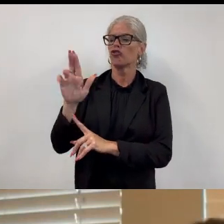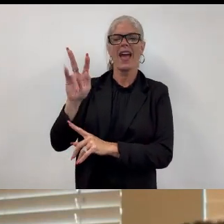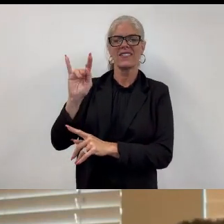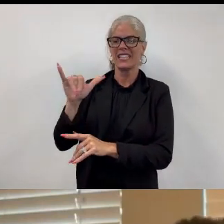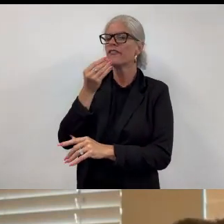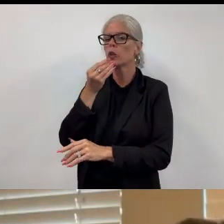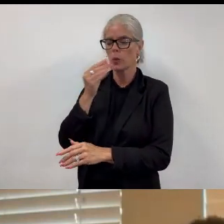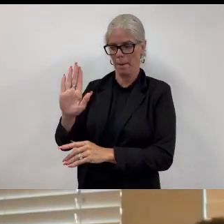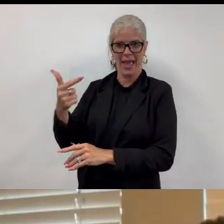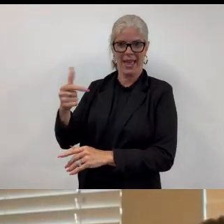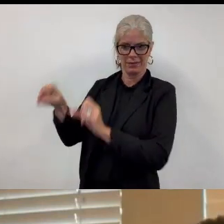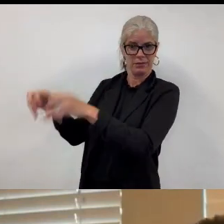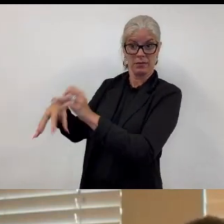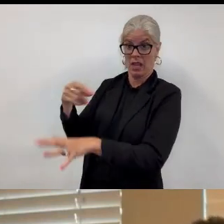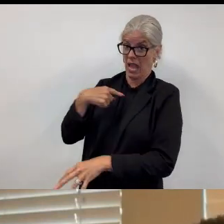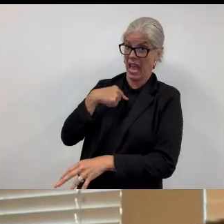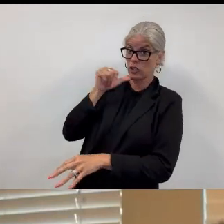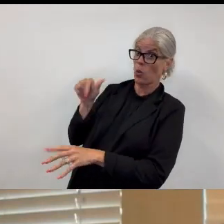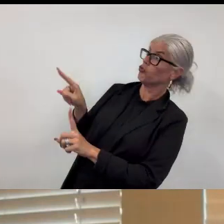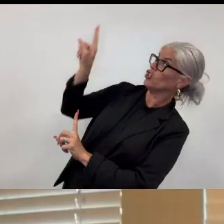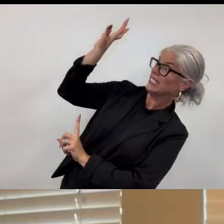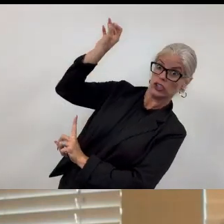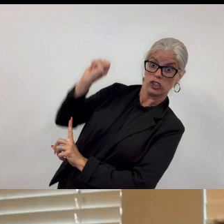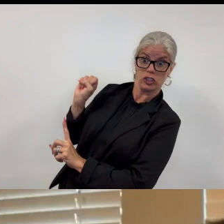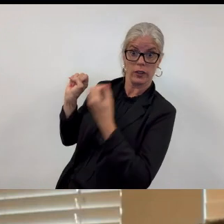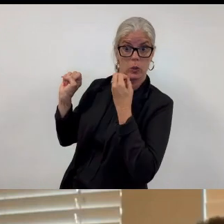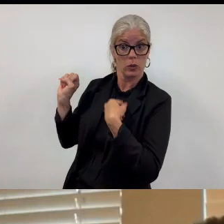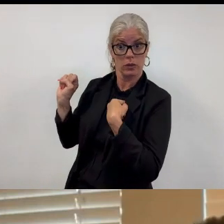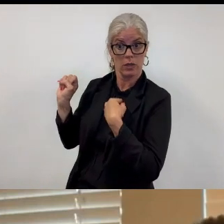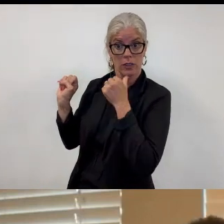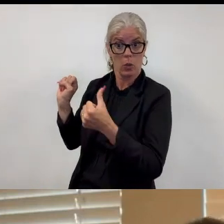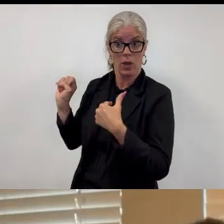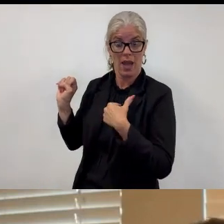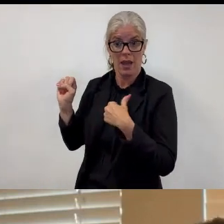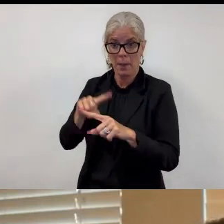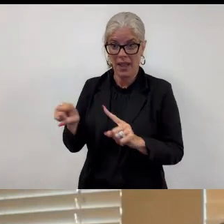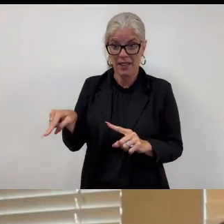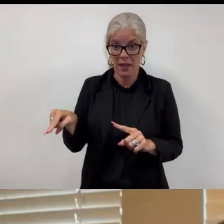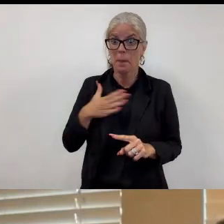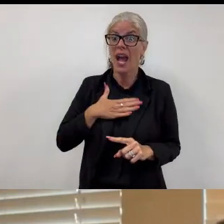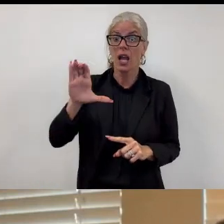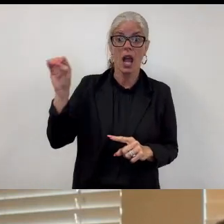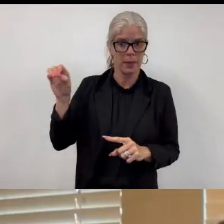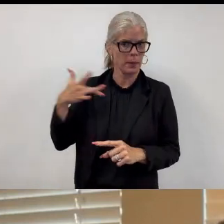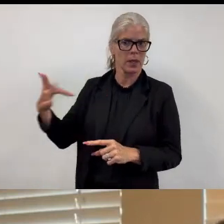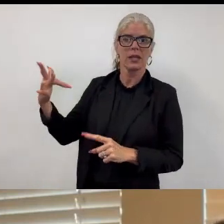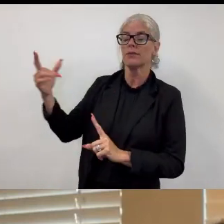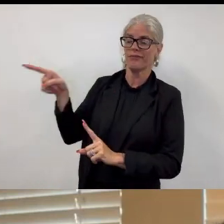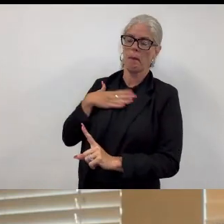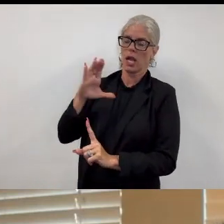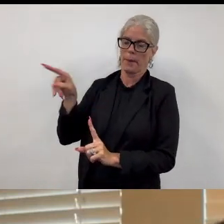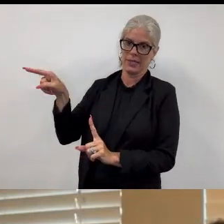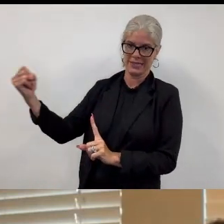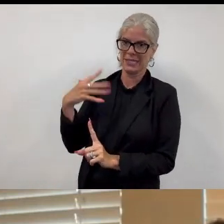feeding bags. The reason I bring that up is that I do not need gravity feeding bags, but unfortunately, my wound care supply company just sent